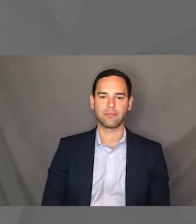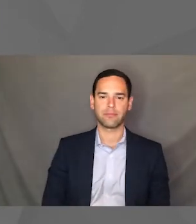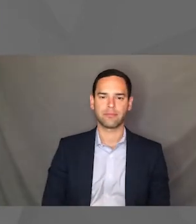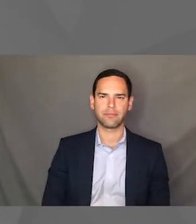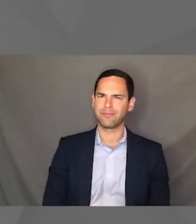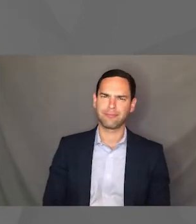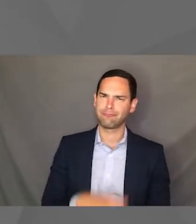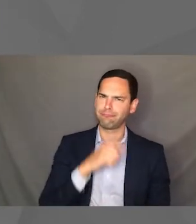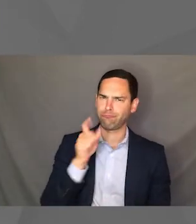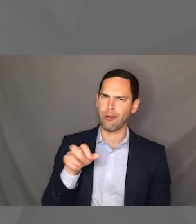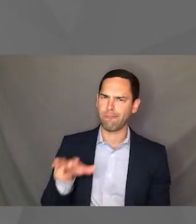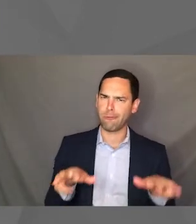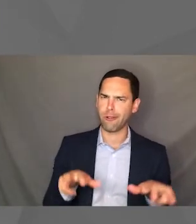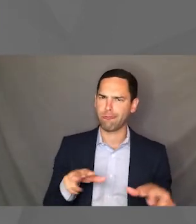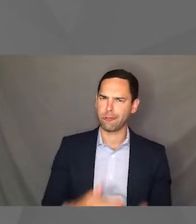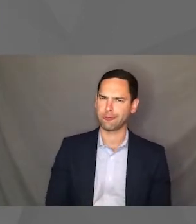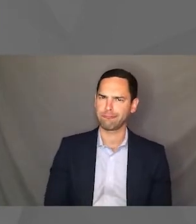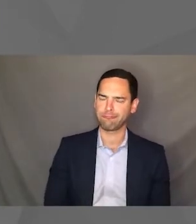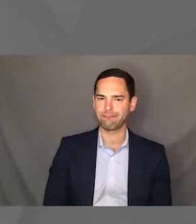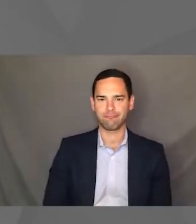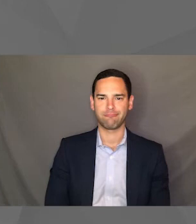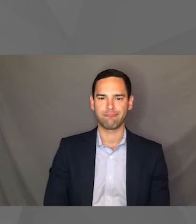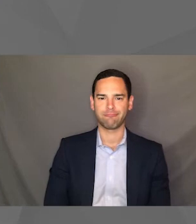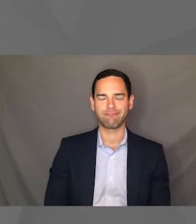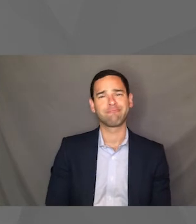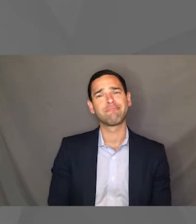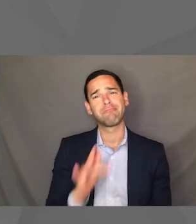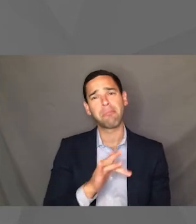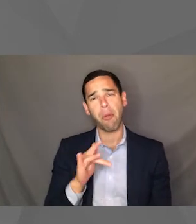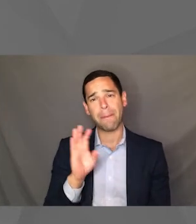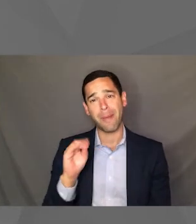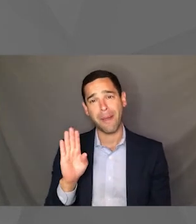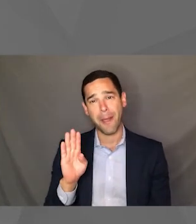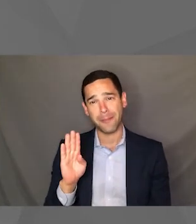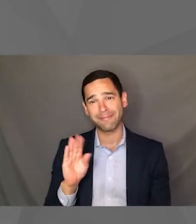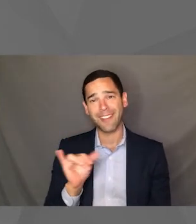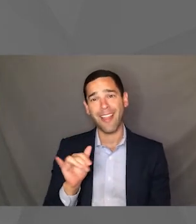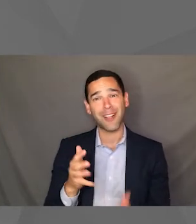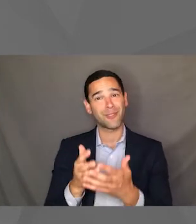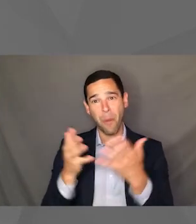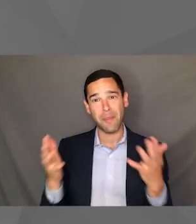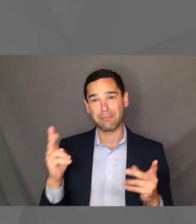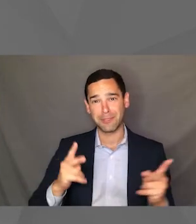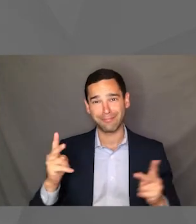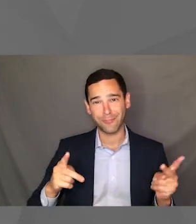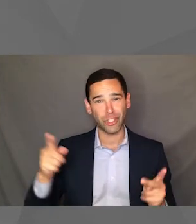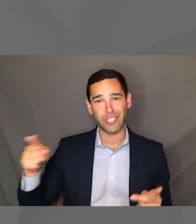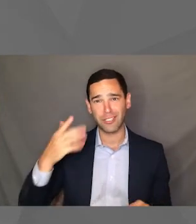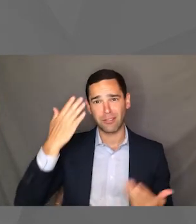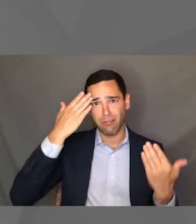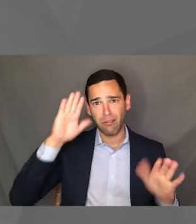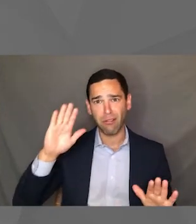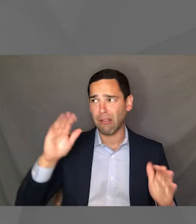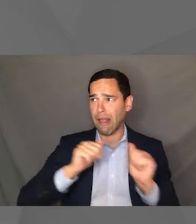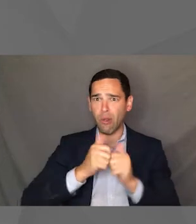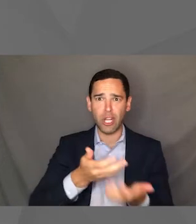There's no need to be awkward. Poor Bob. Like so many of us, he just doesn't know how